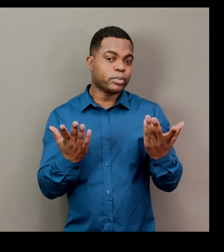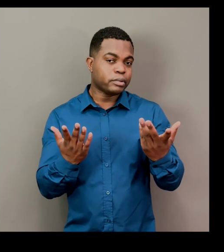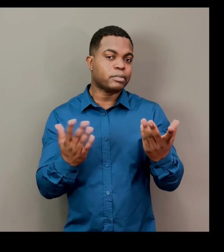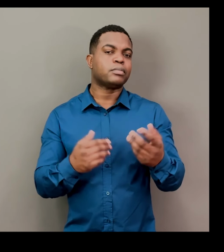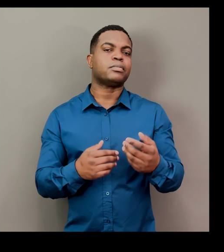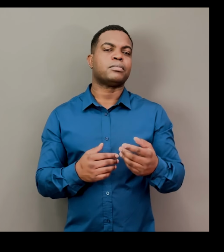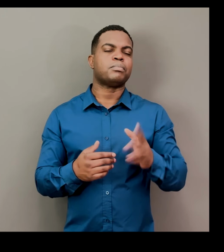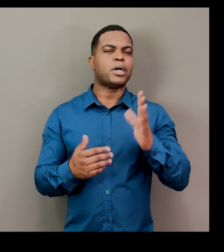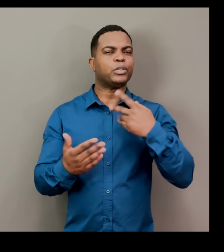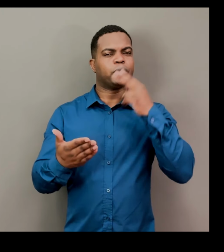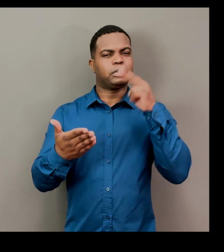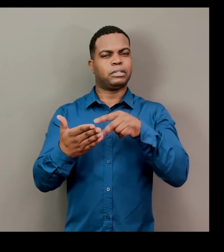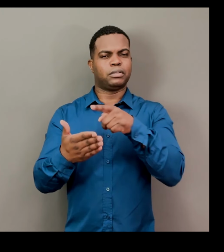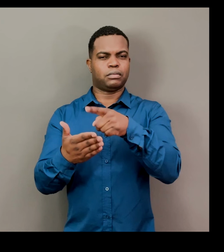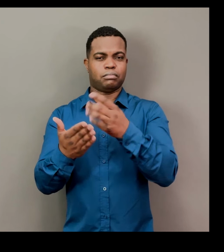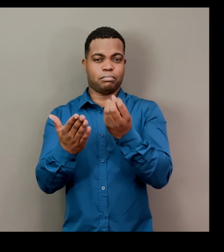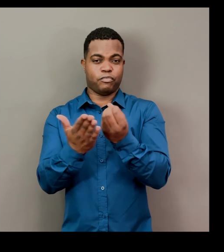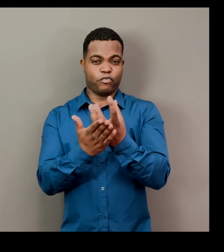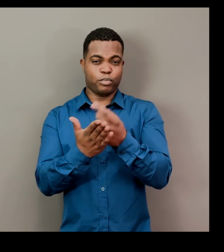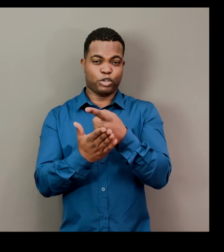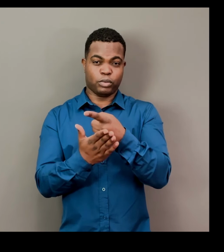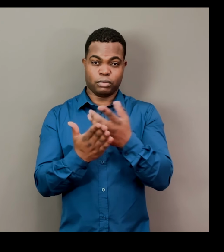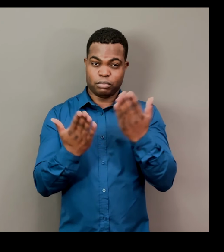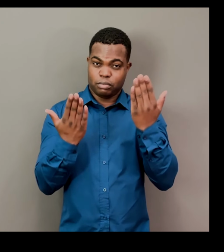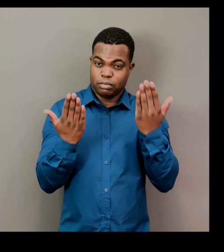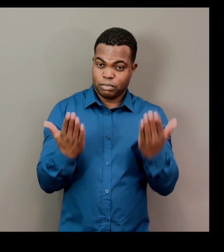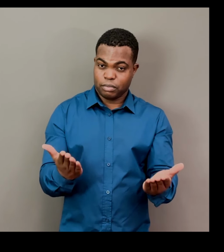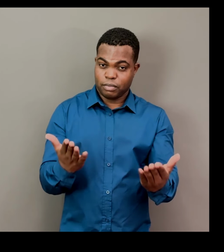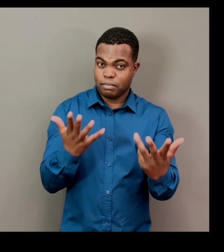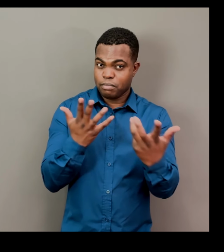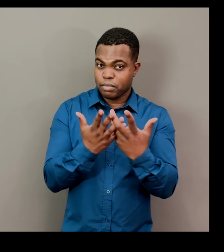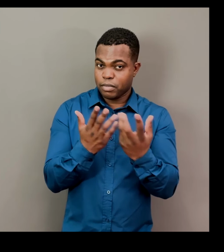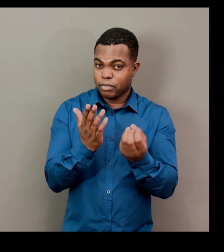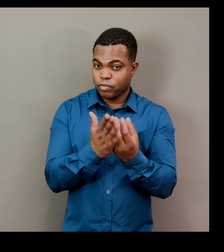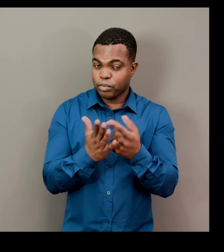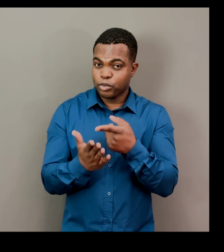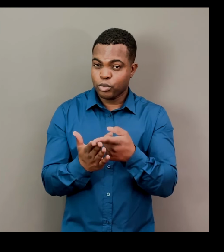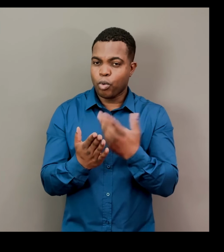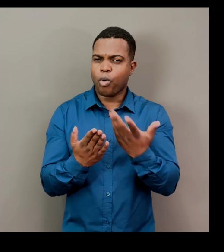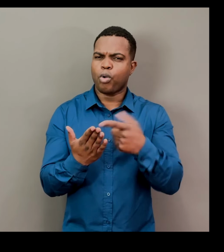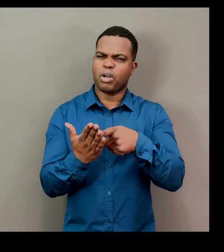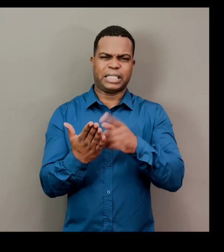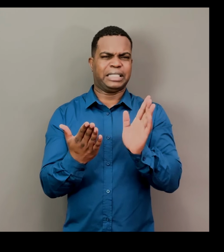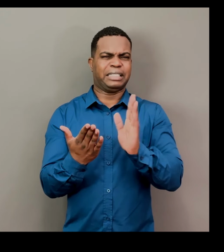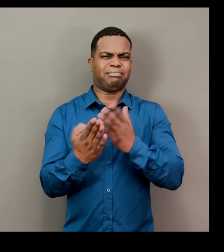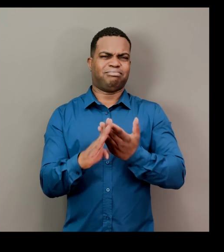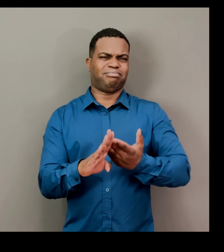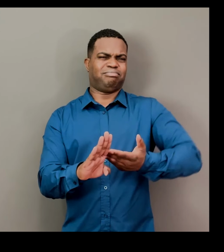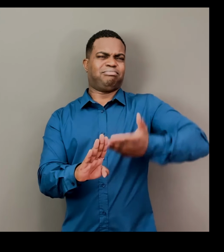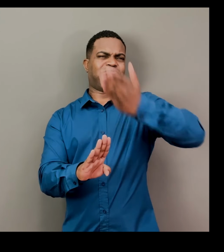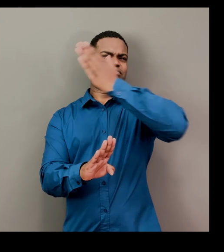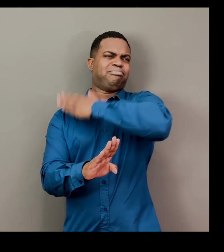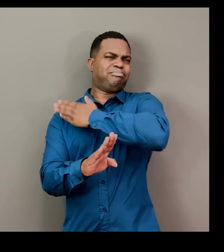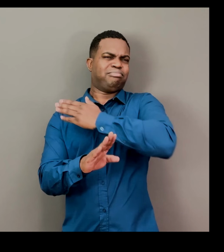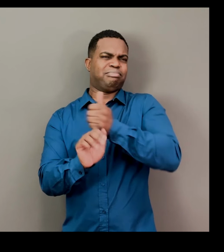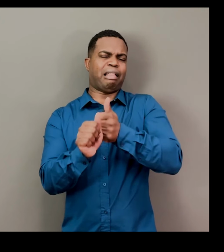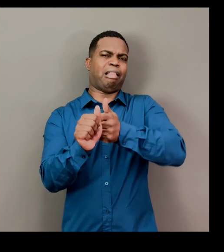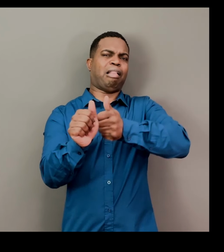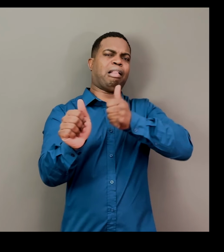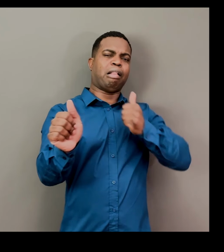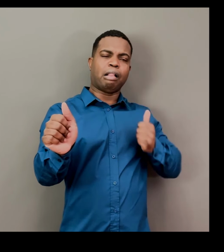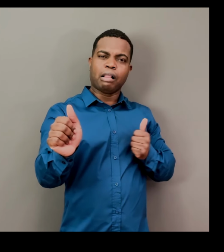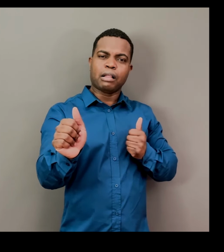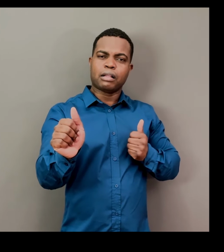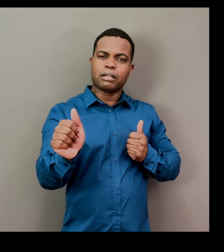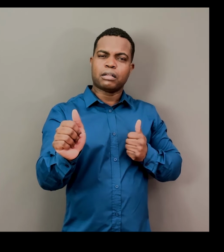Another thing that is important to verify is how current is the info. So does the content seem out of date?